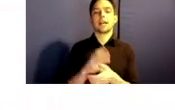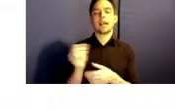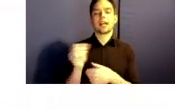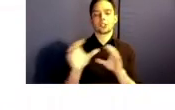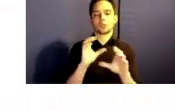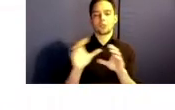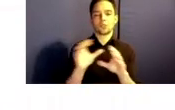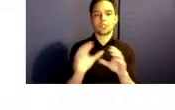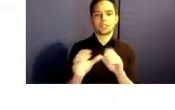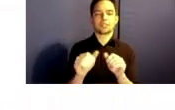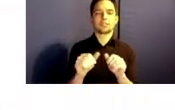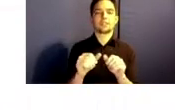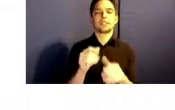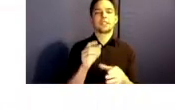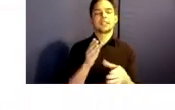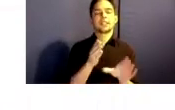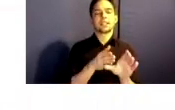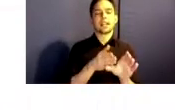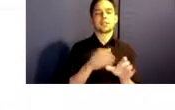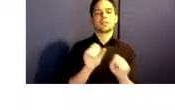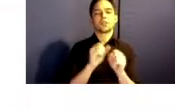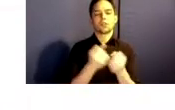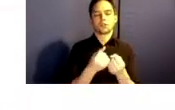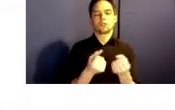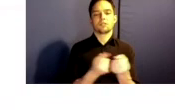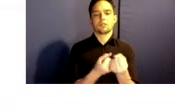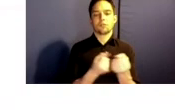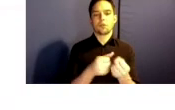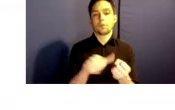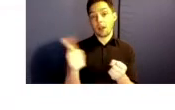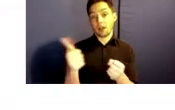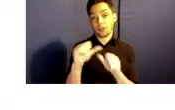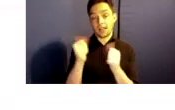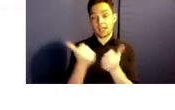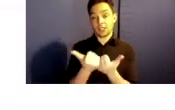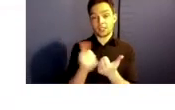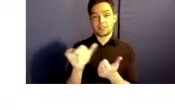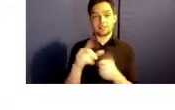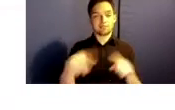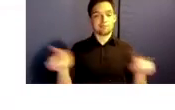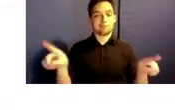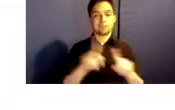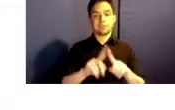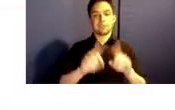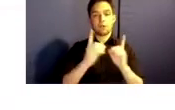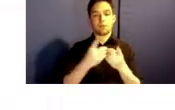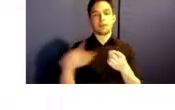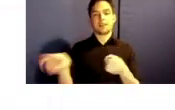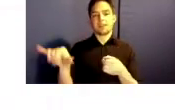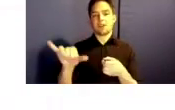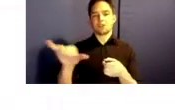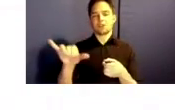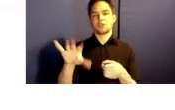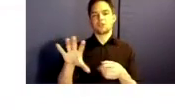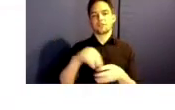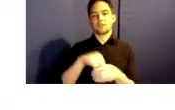communication, and psychosocial support. But there are other agencies like various ministerial departments who are also involved, sometimes